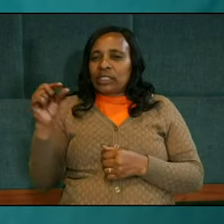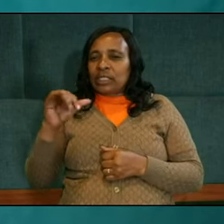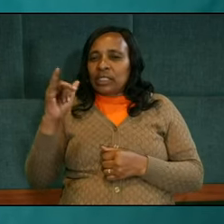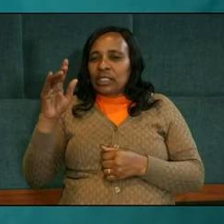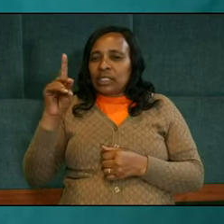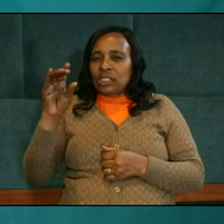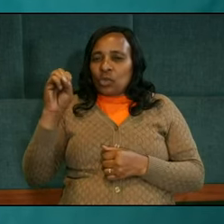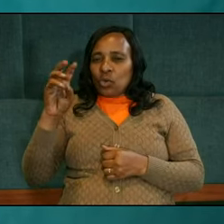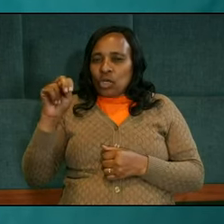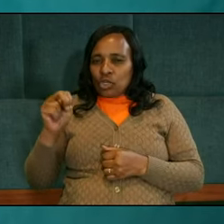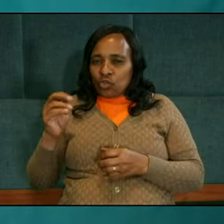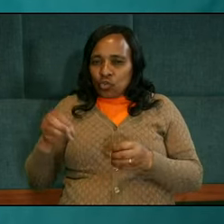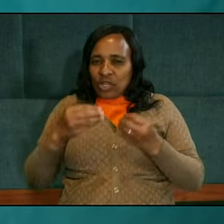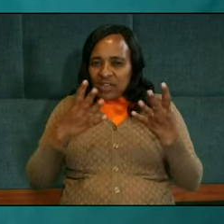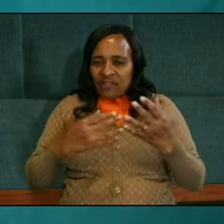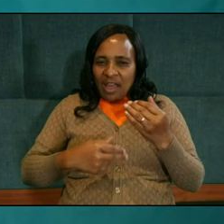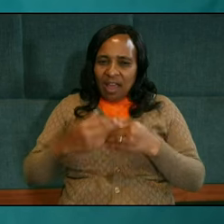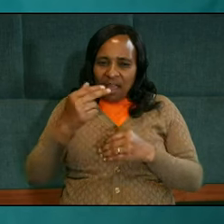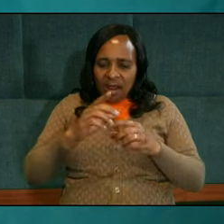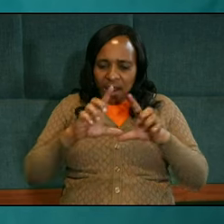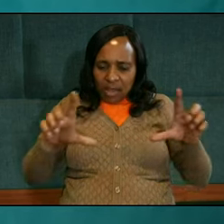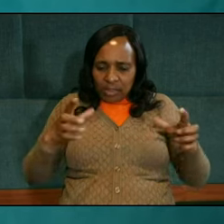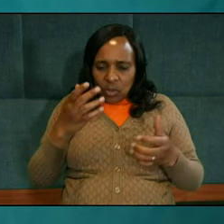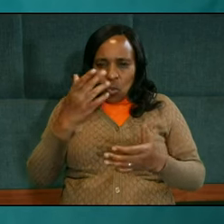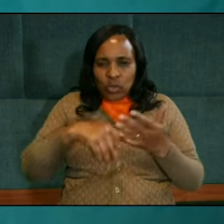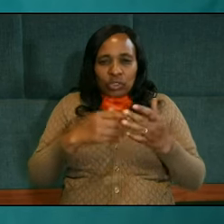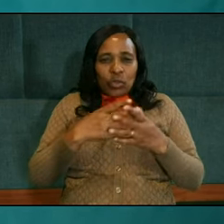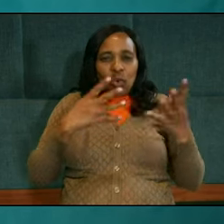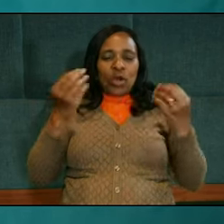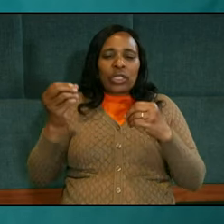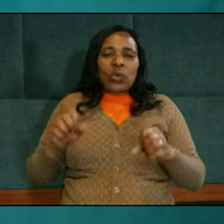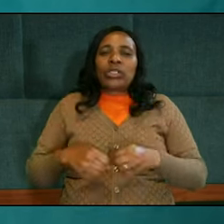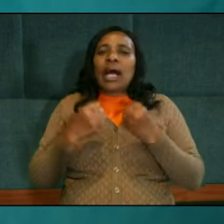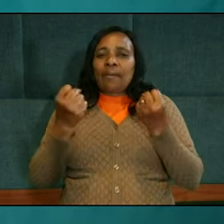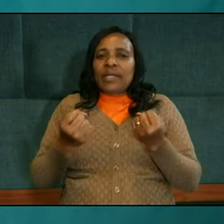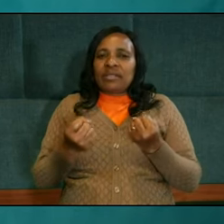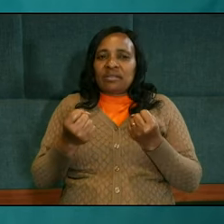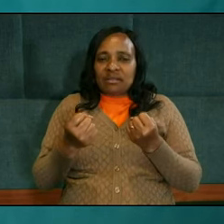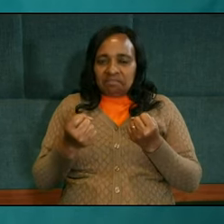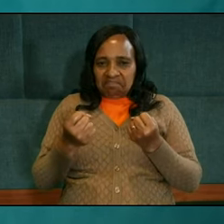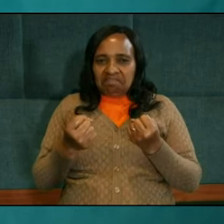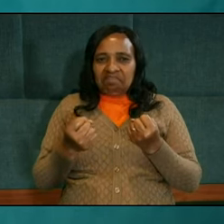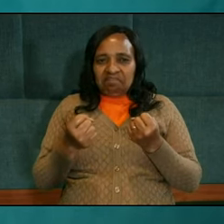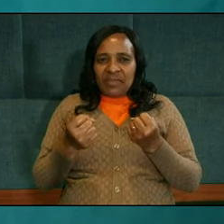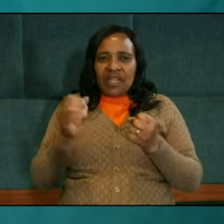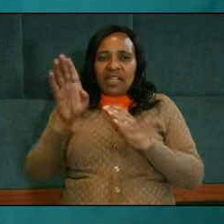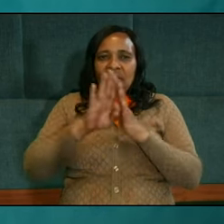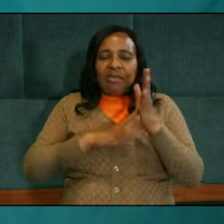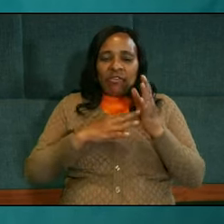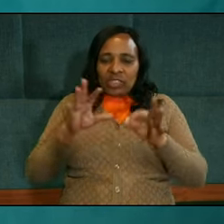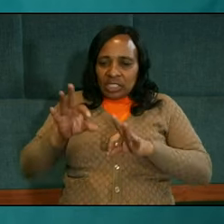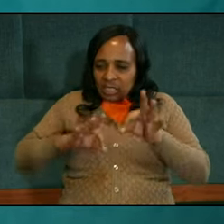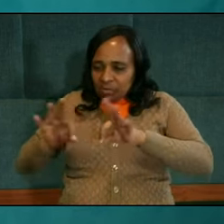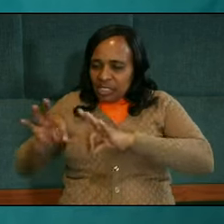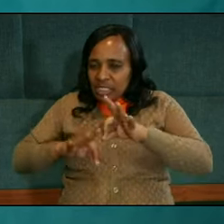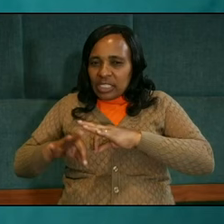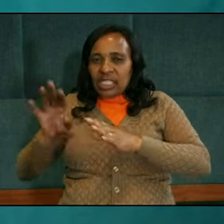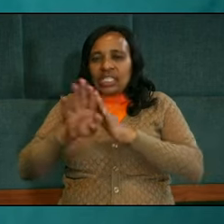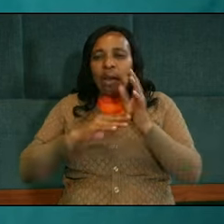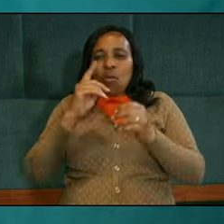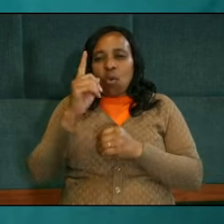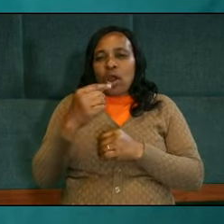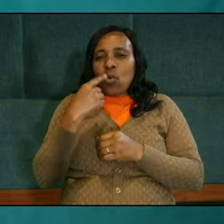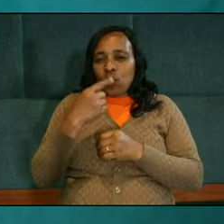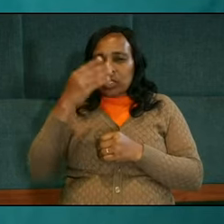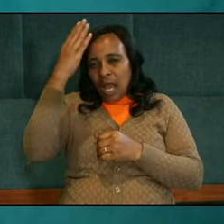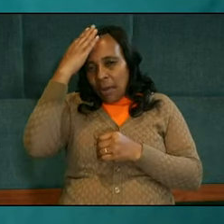us a highlight of what is actually going on in this story. What is happening to Saul? The Bible has described him as someone who was